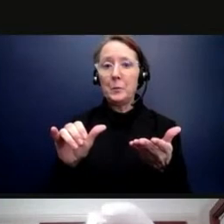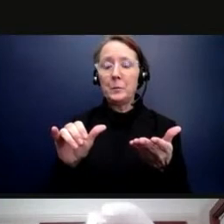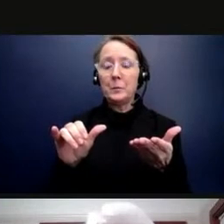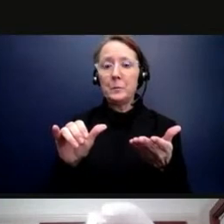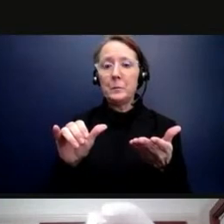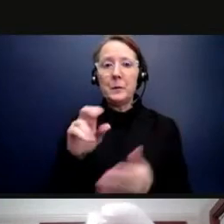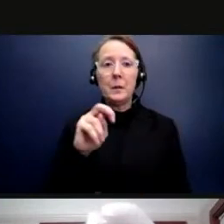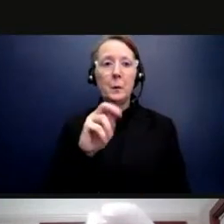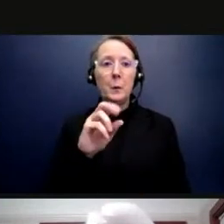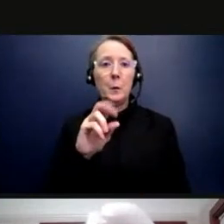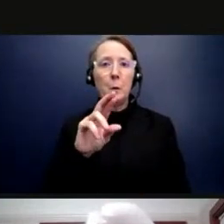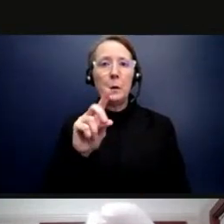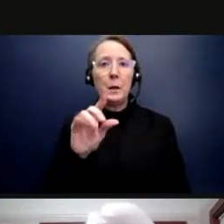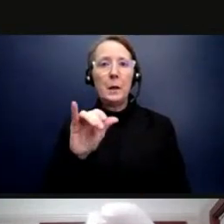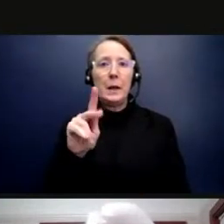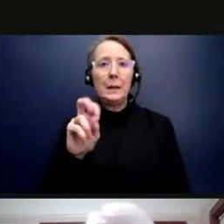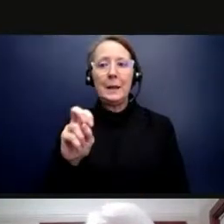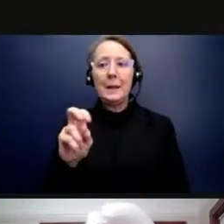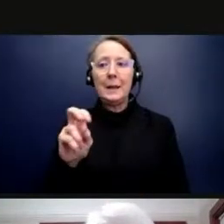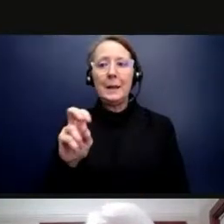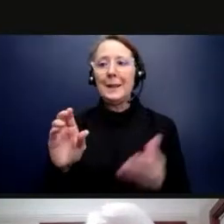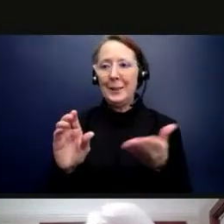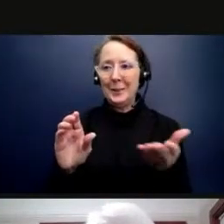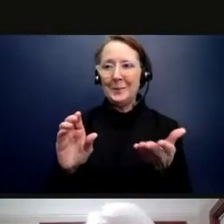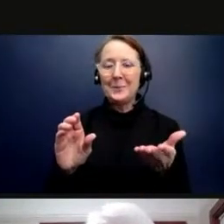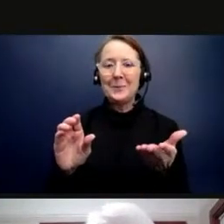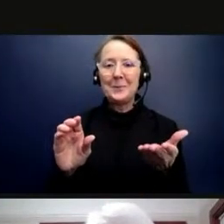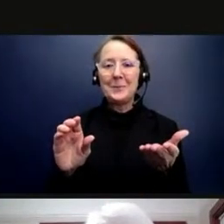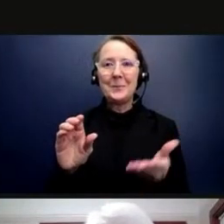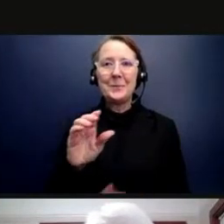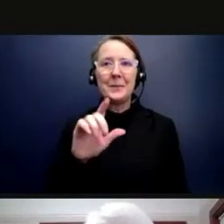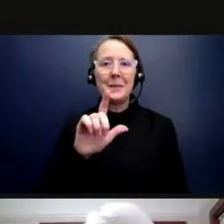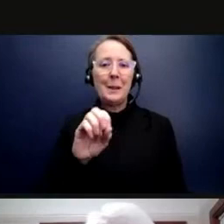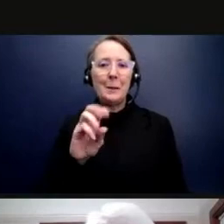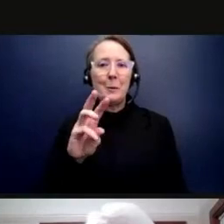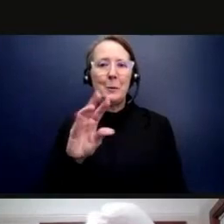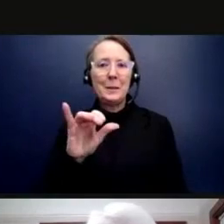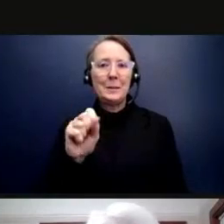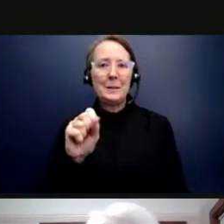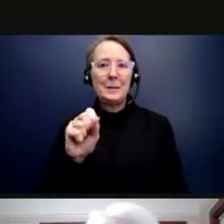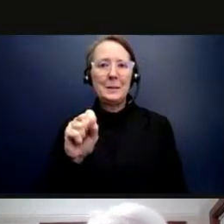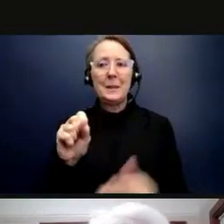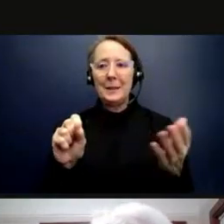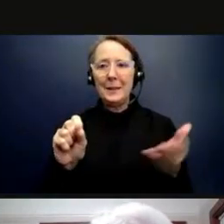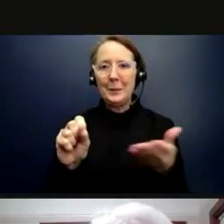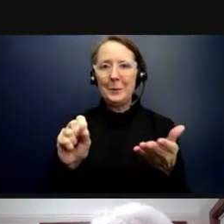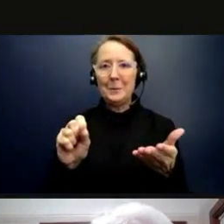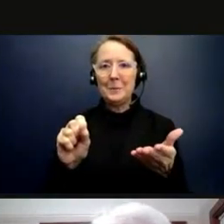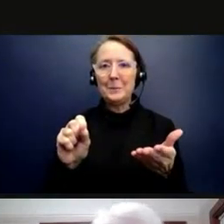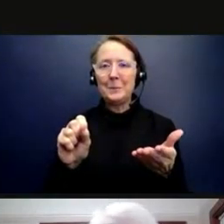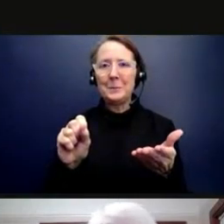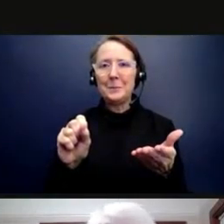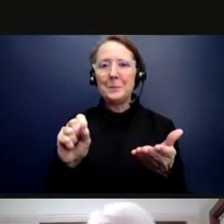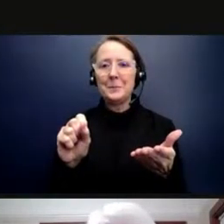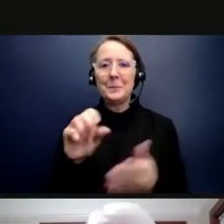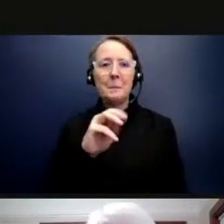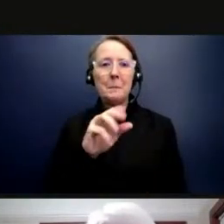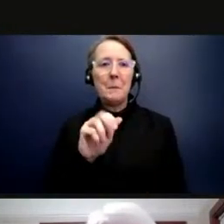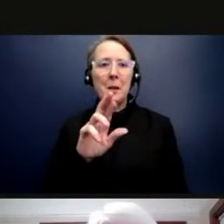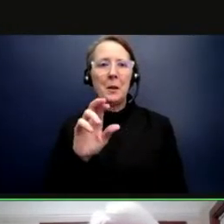Councillor Nordyke? Here. Councillor Lewis? Here. Mayor